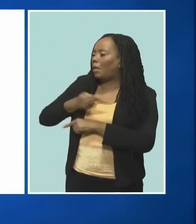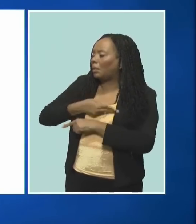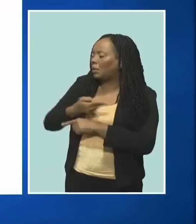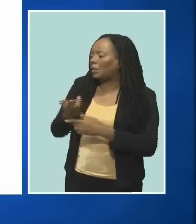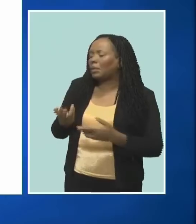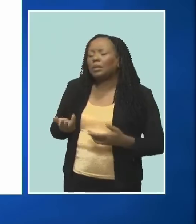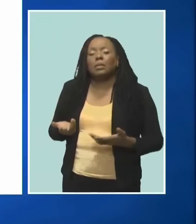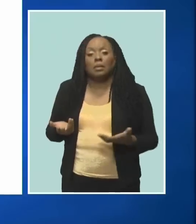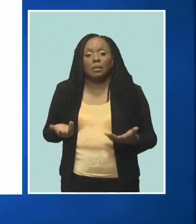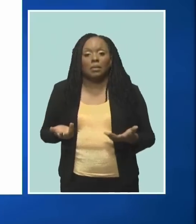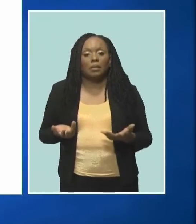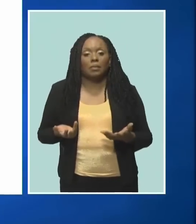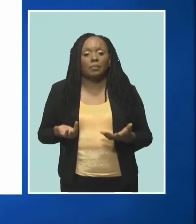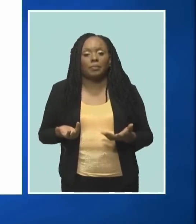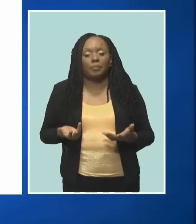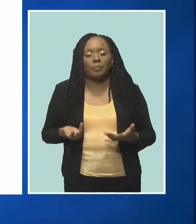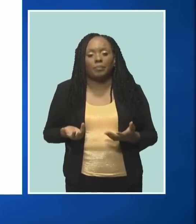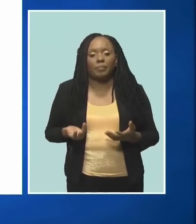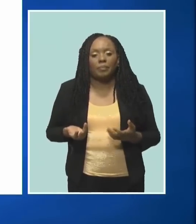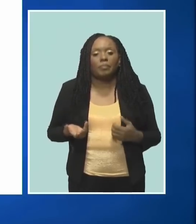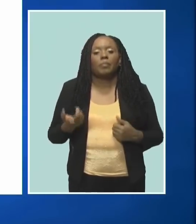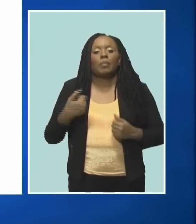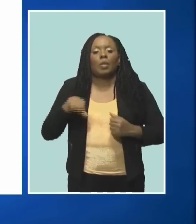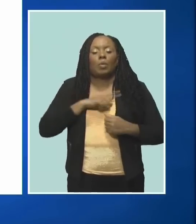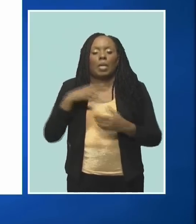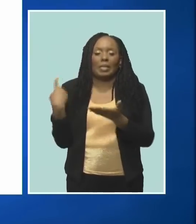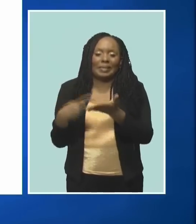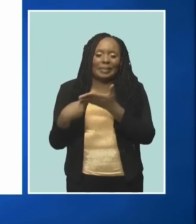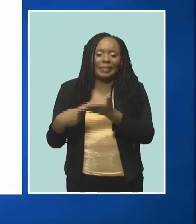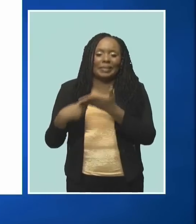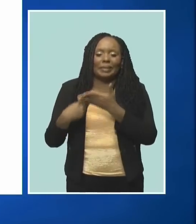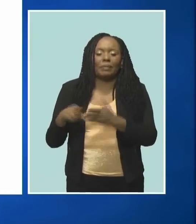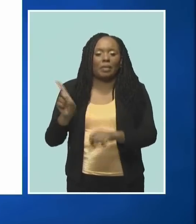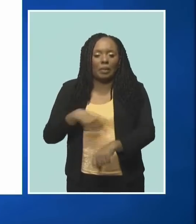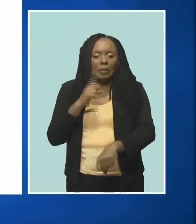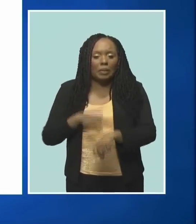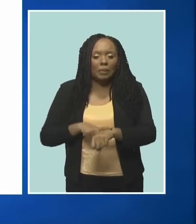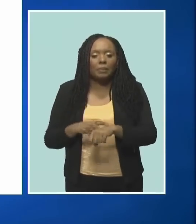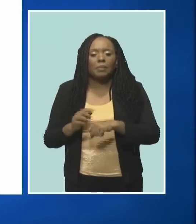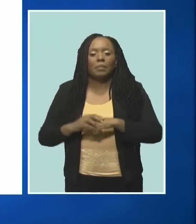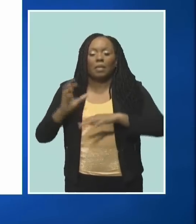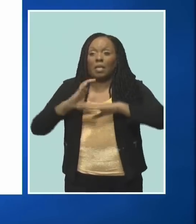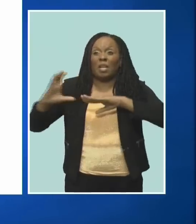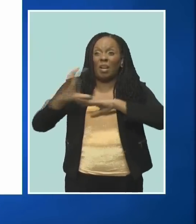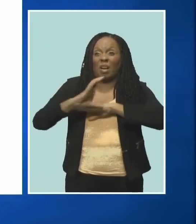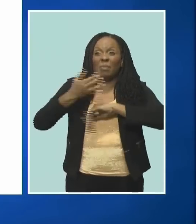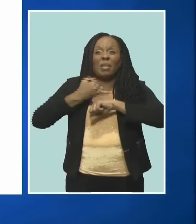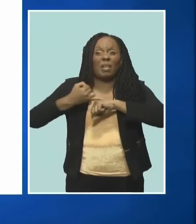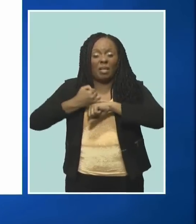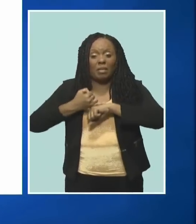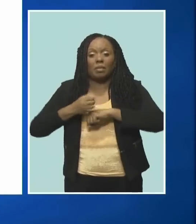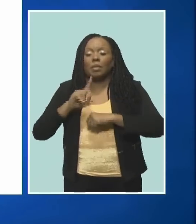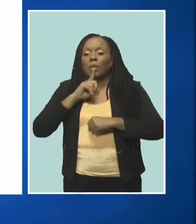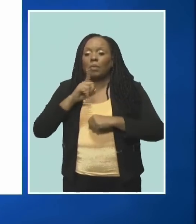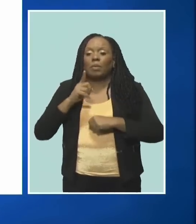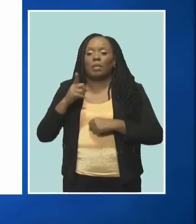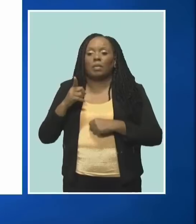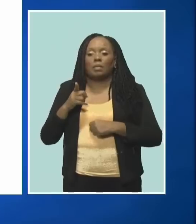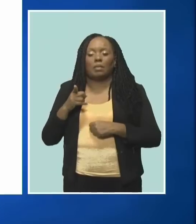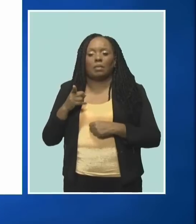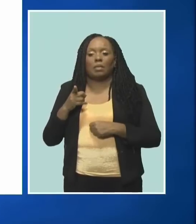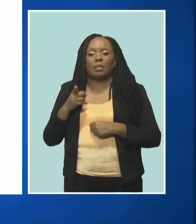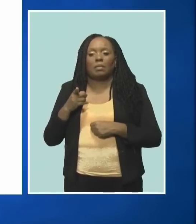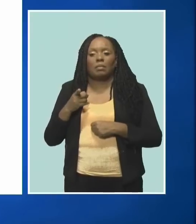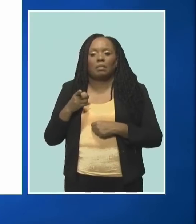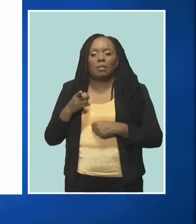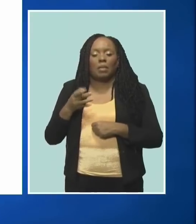Yeah, this is a long-standing issue that we've discussed. Generally speaking, Caribbean islands tend to do better under the